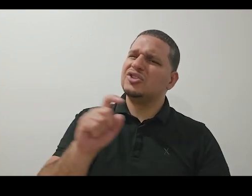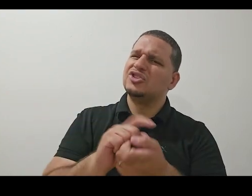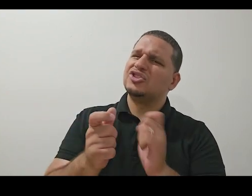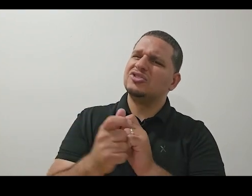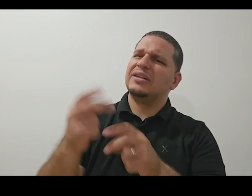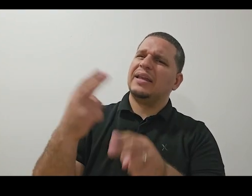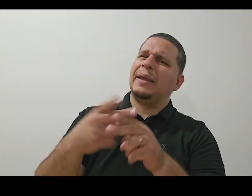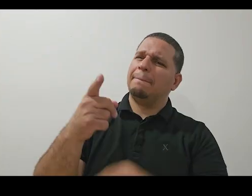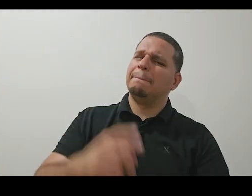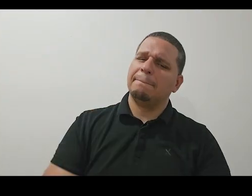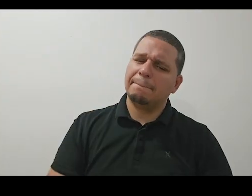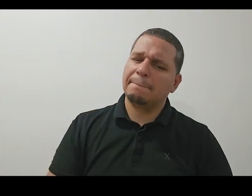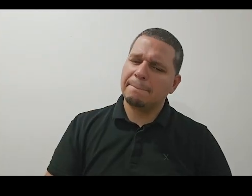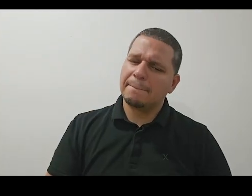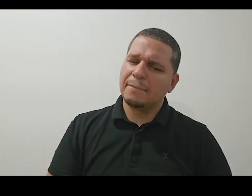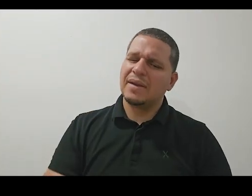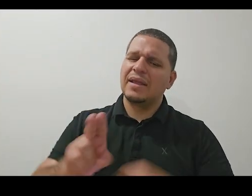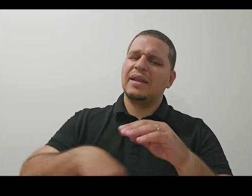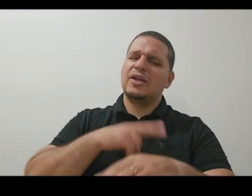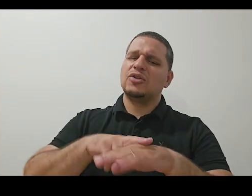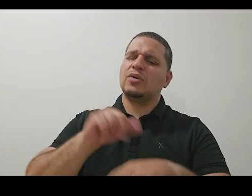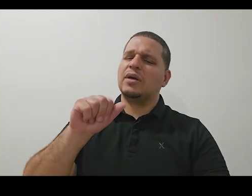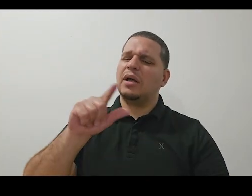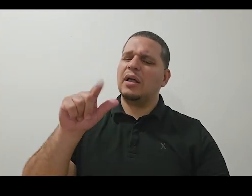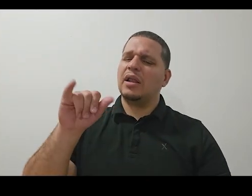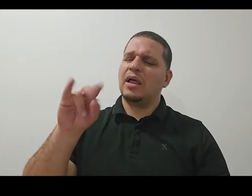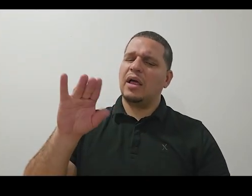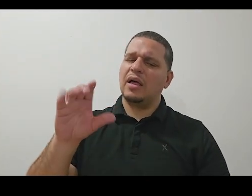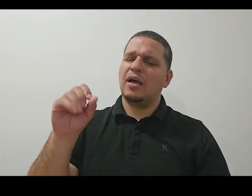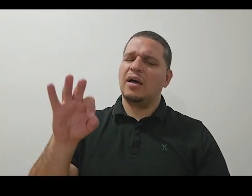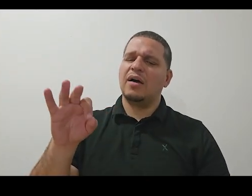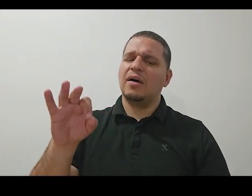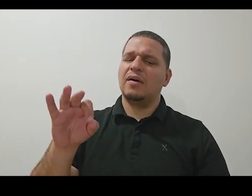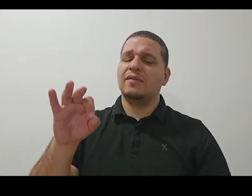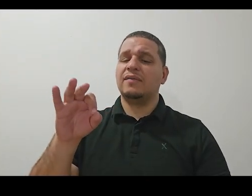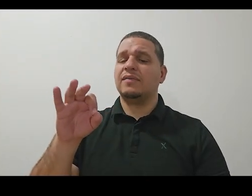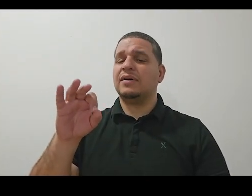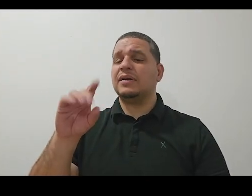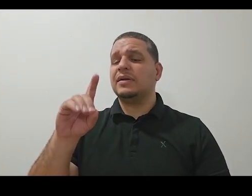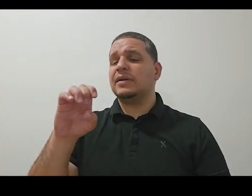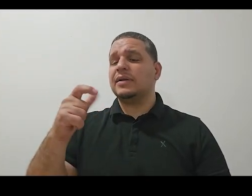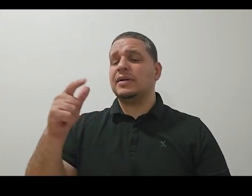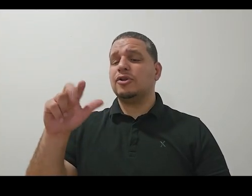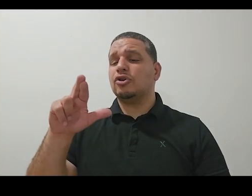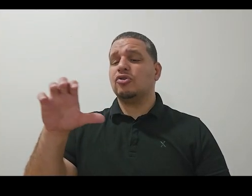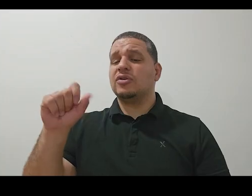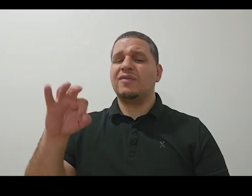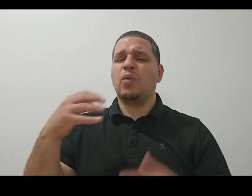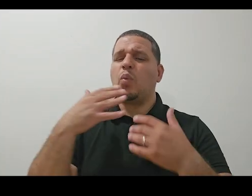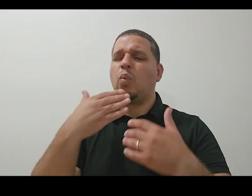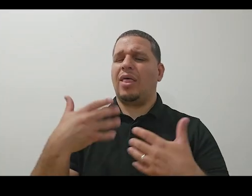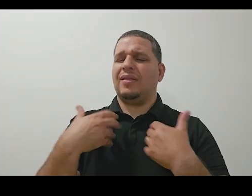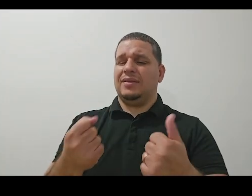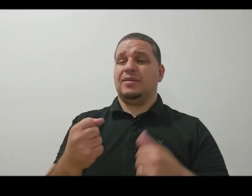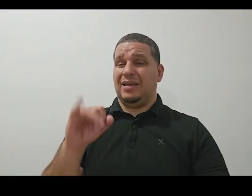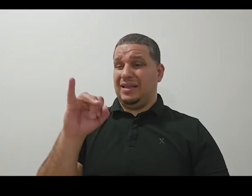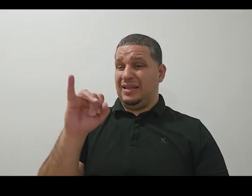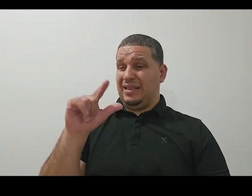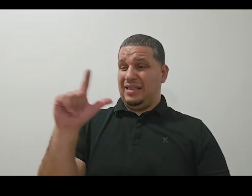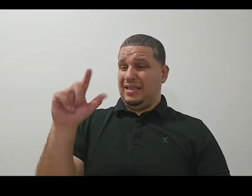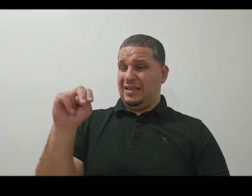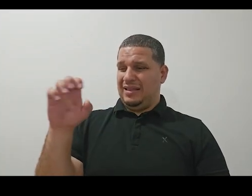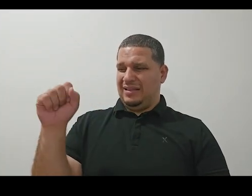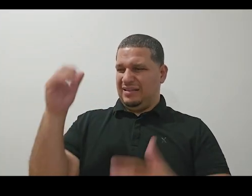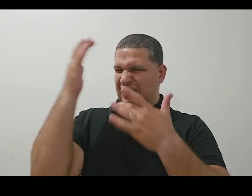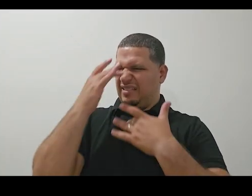said, we need to change that name. Could be National Alliance of Degrees of Wellness, right? Yes.